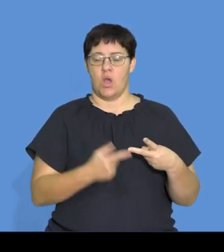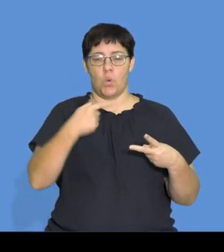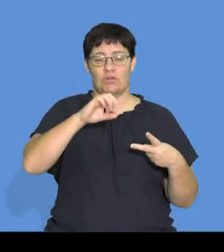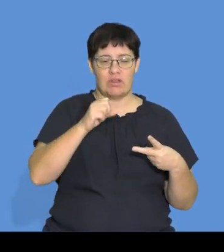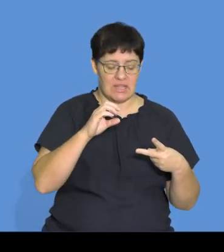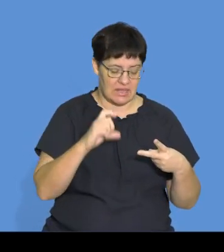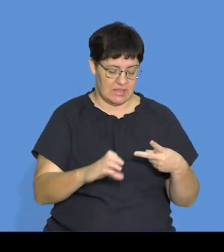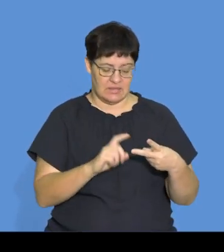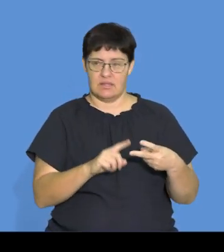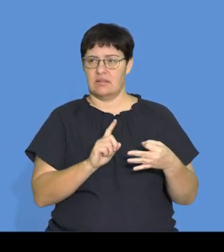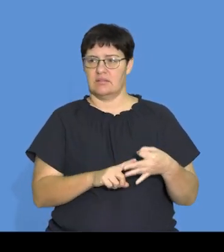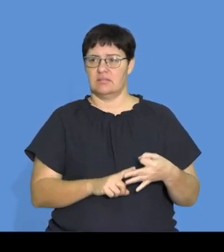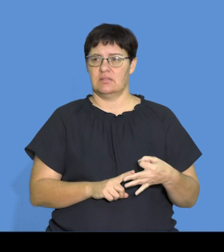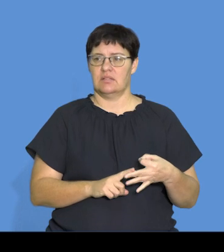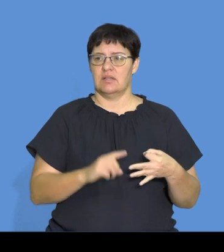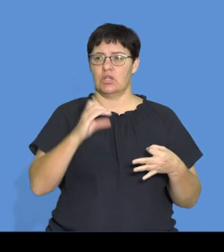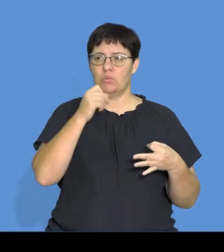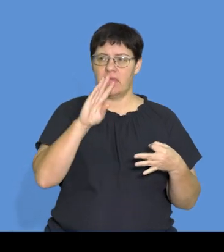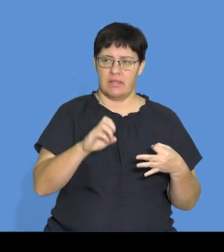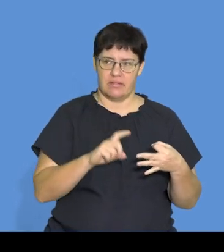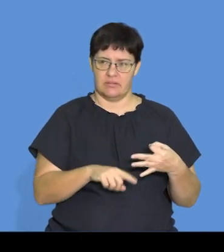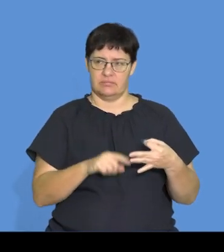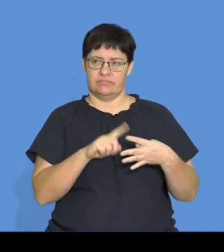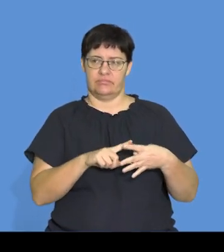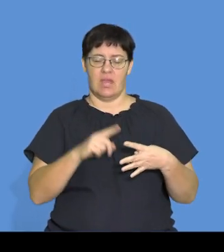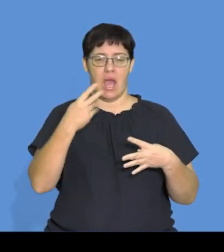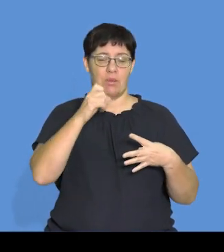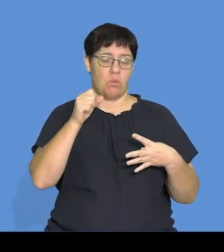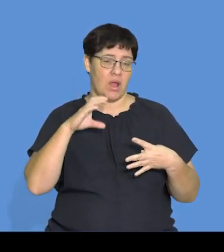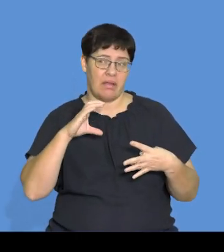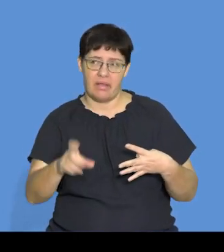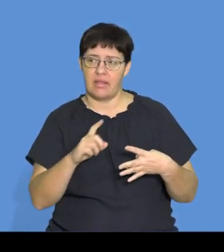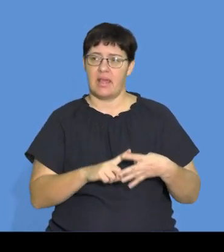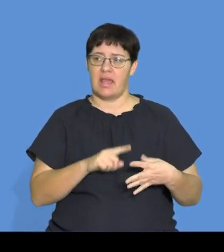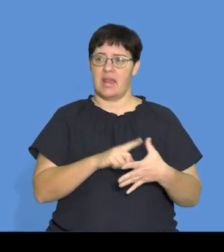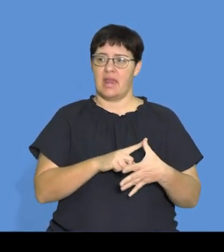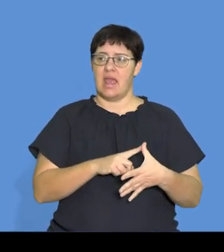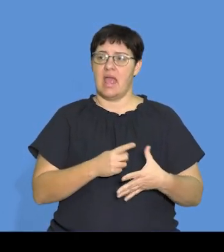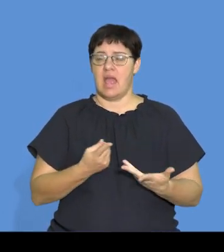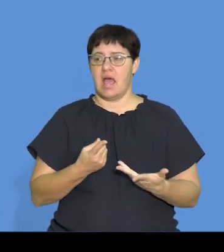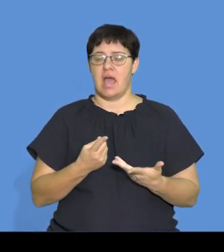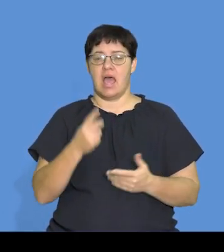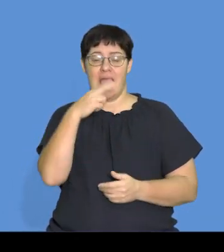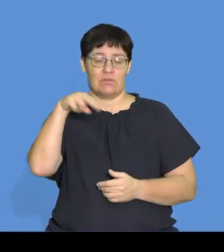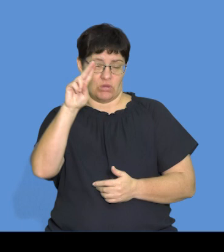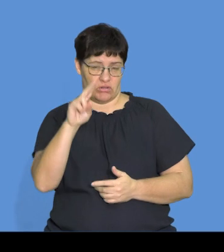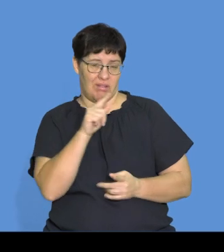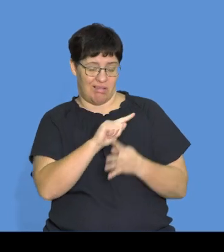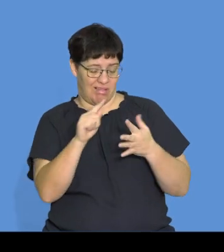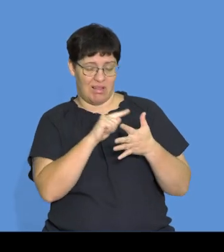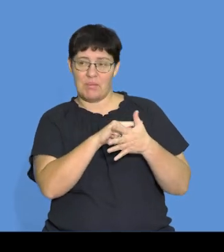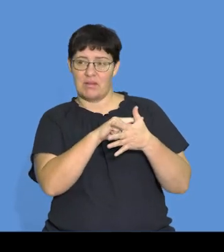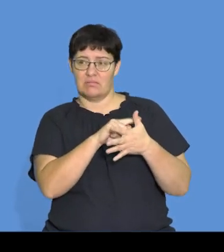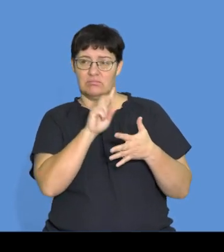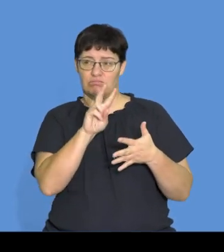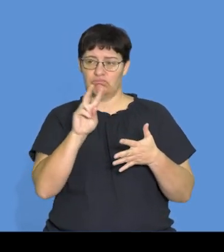have cubic, hyperbolic, and an exponential equation, right? So all of these are different types of equations. There